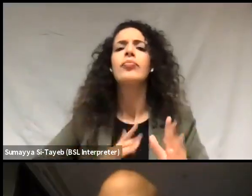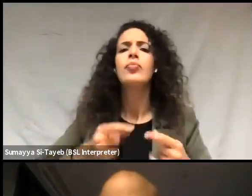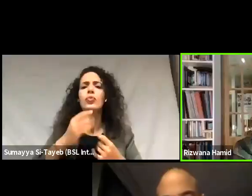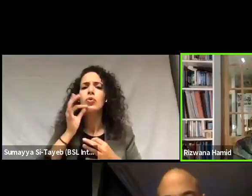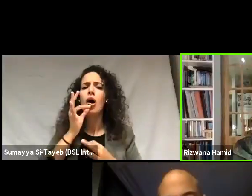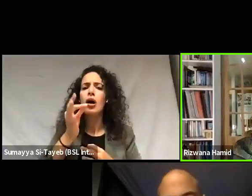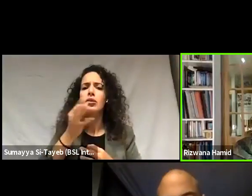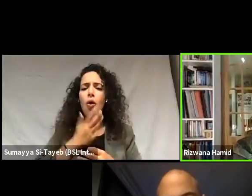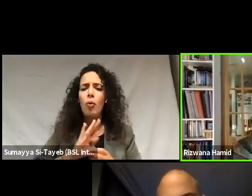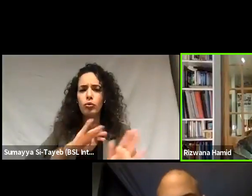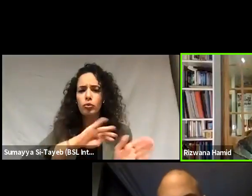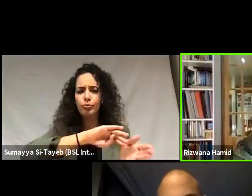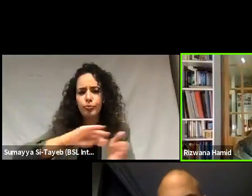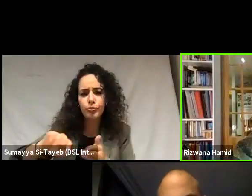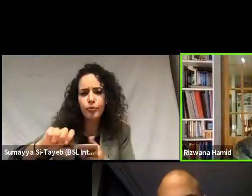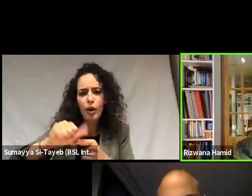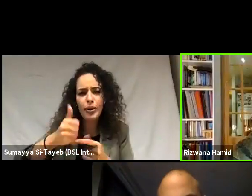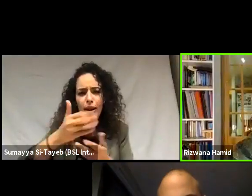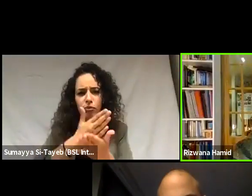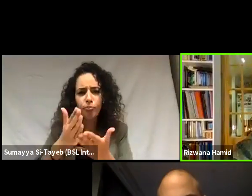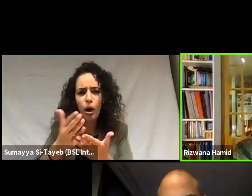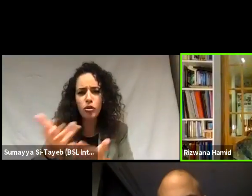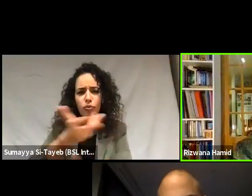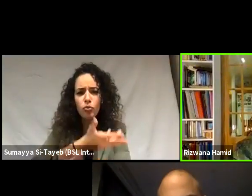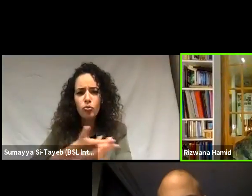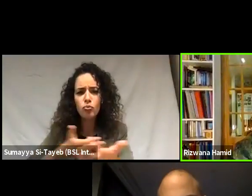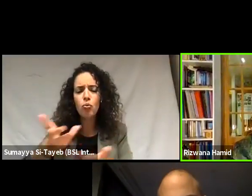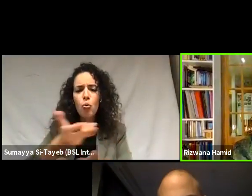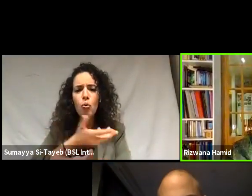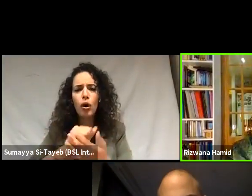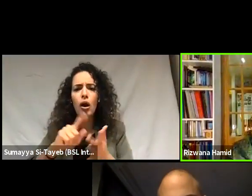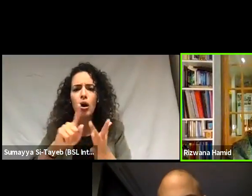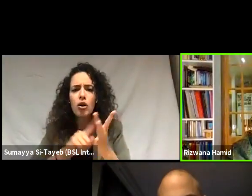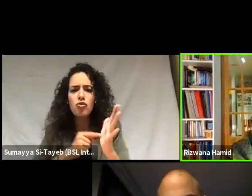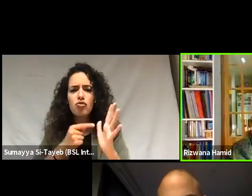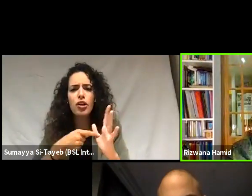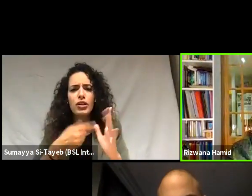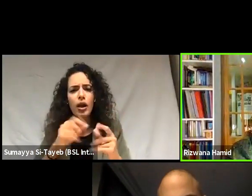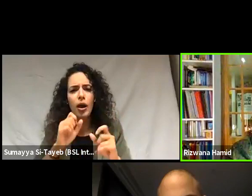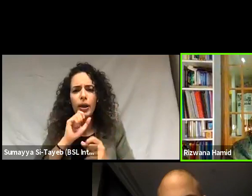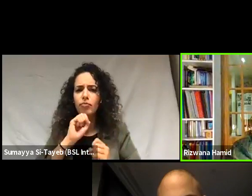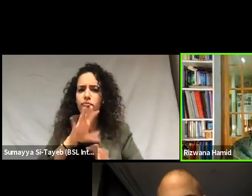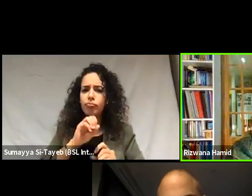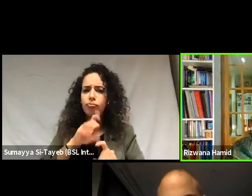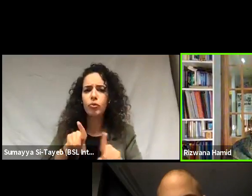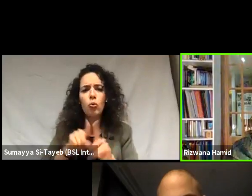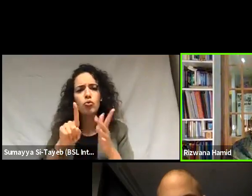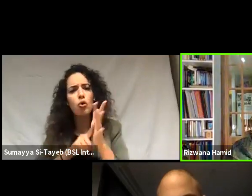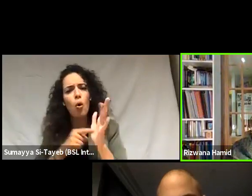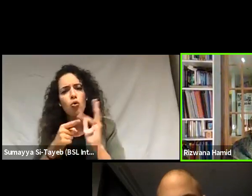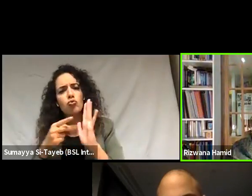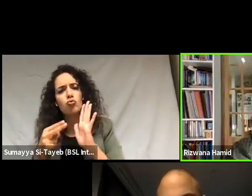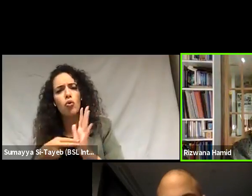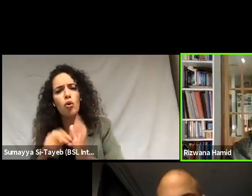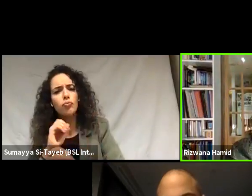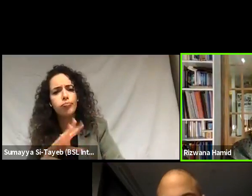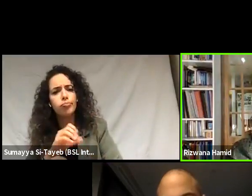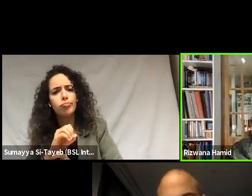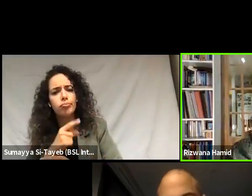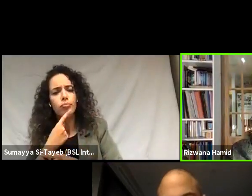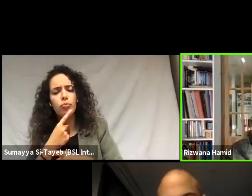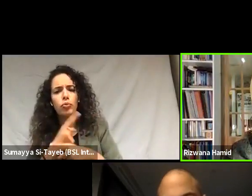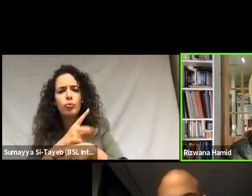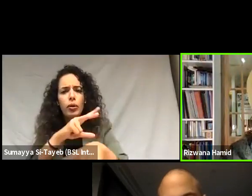move it forward, given that what, you know, Jessica said and what you've said as well, John, in terms of, you know, the police